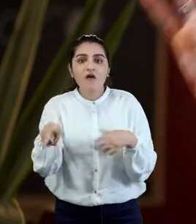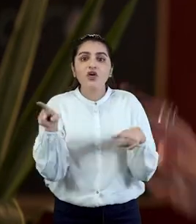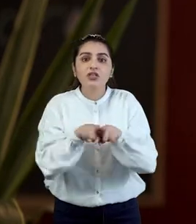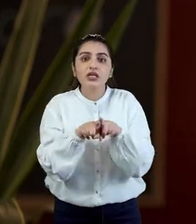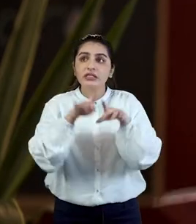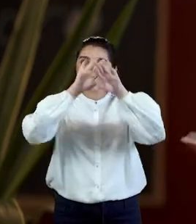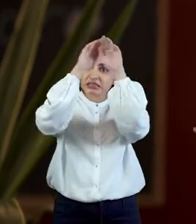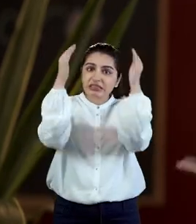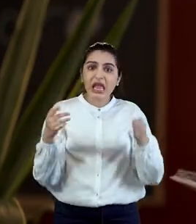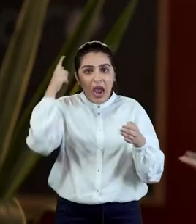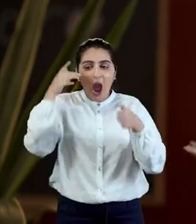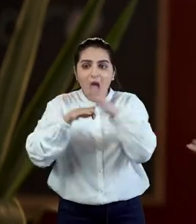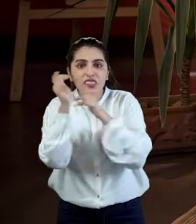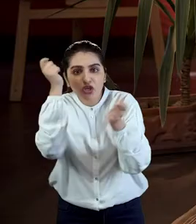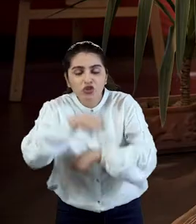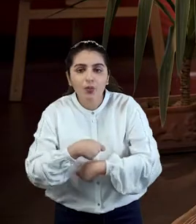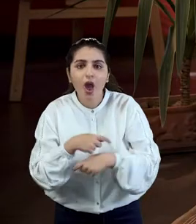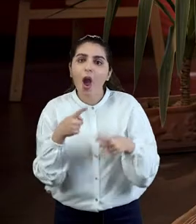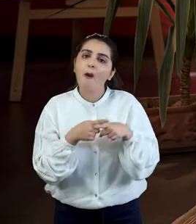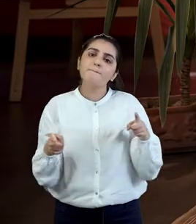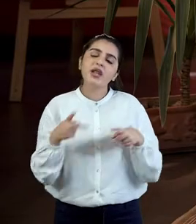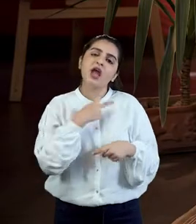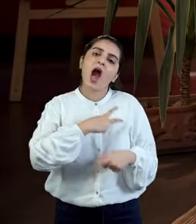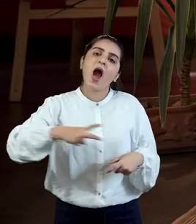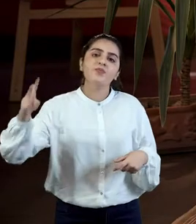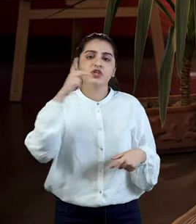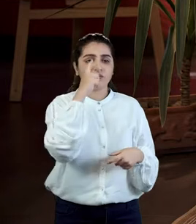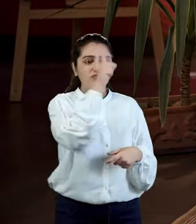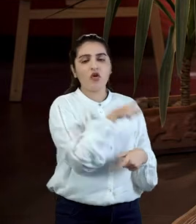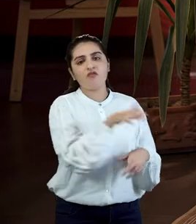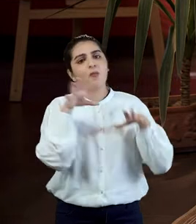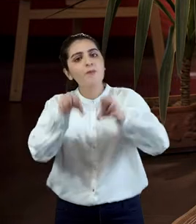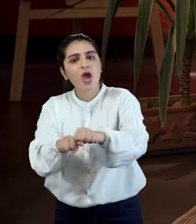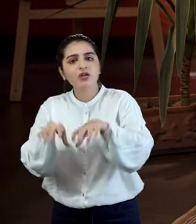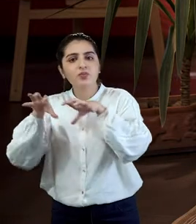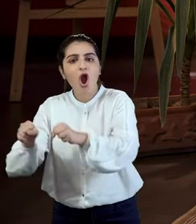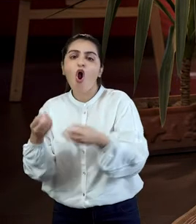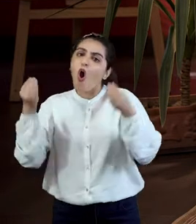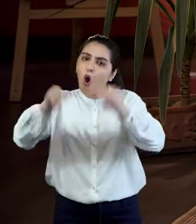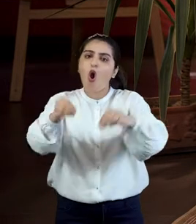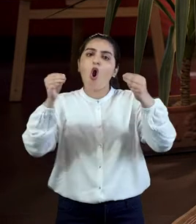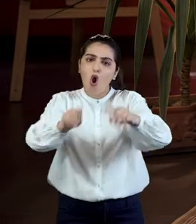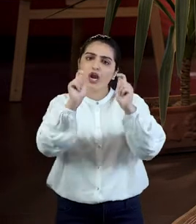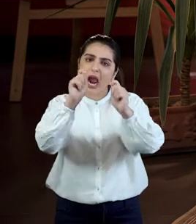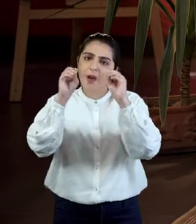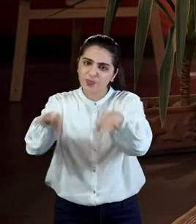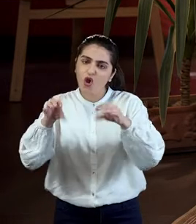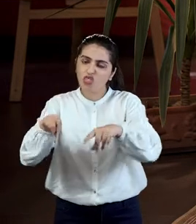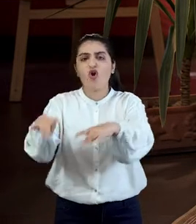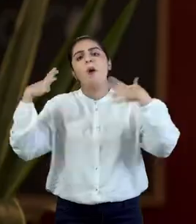in a black tunnel. But each time, the wizard found her and gave her yet more work to